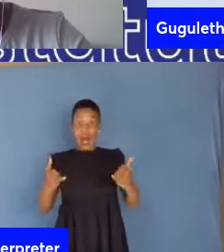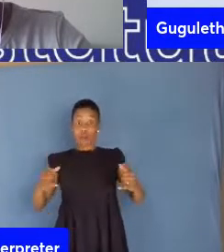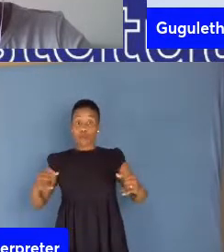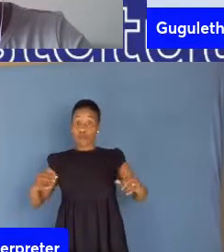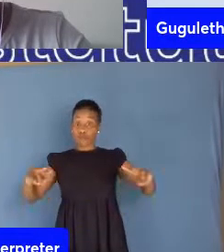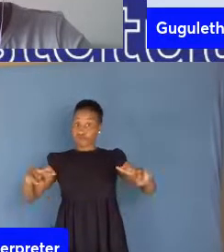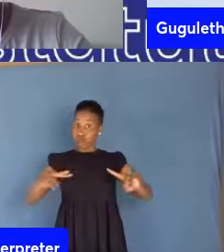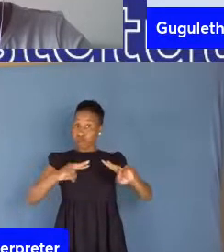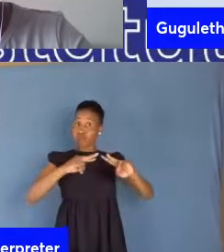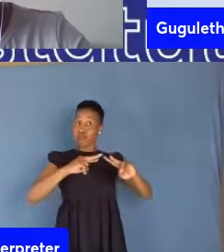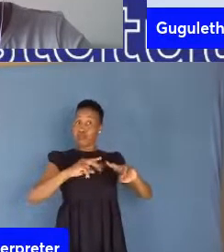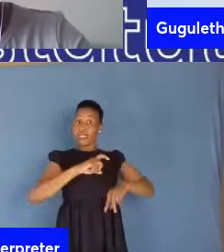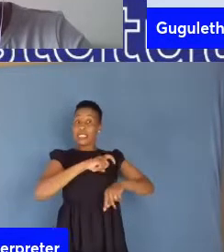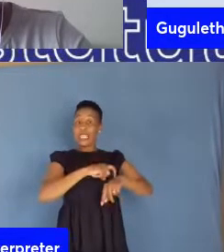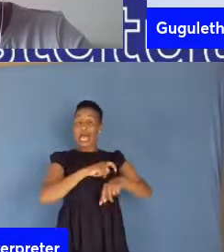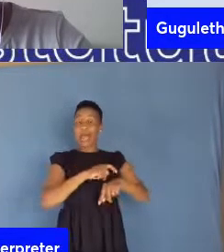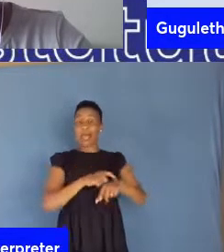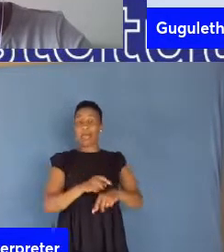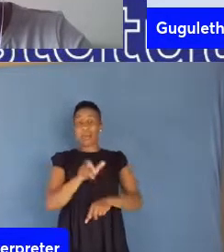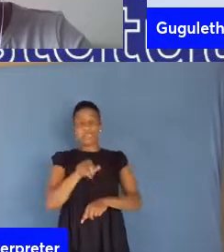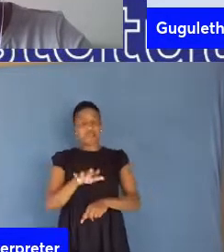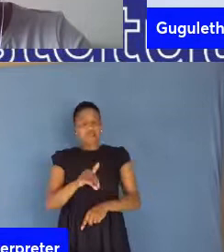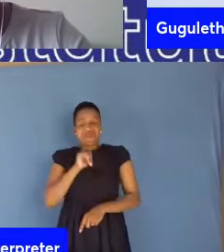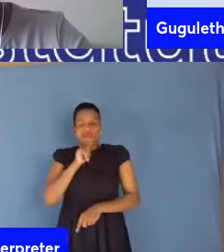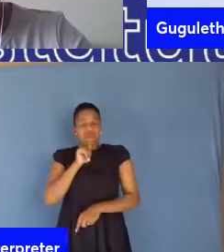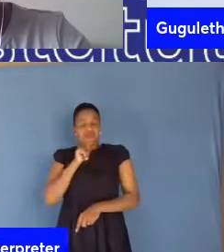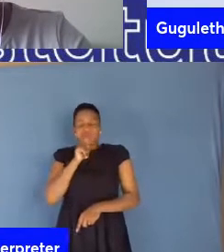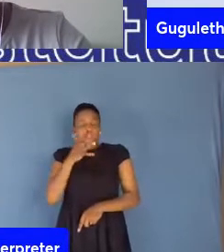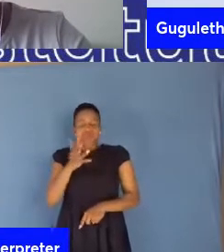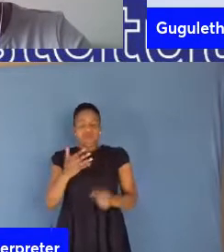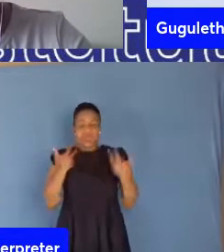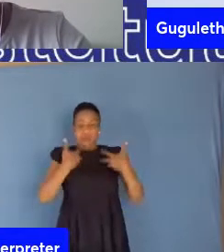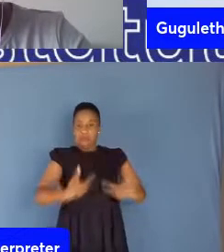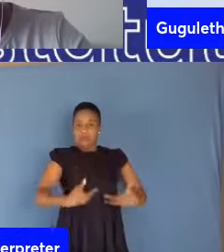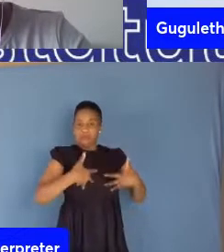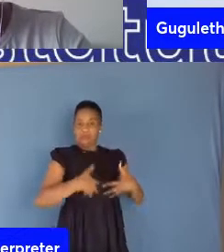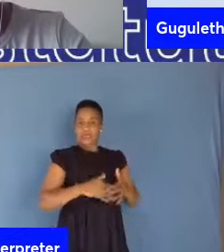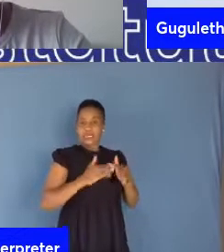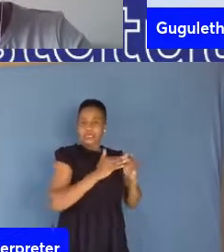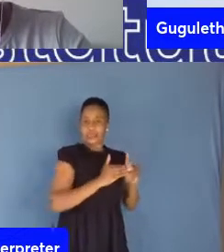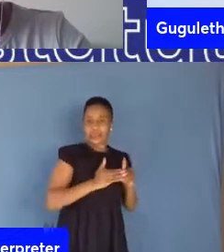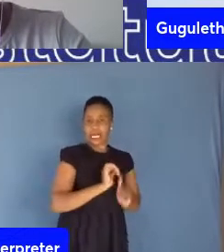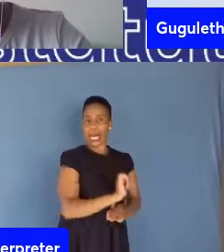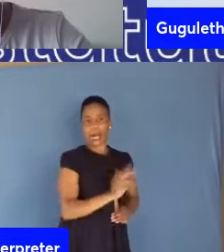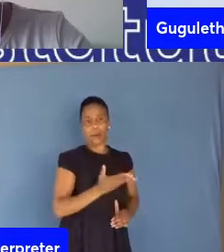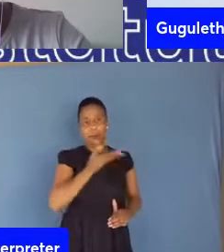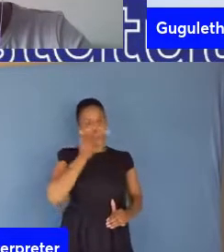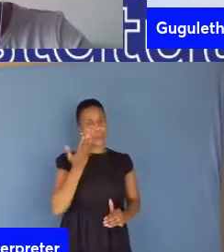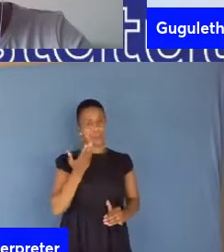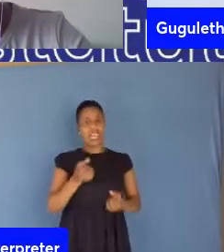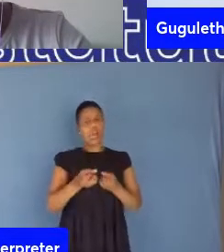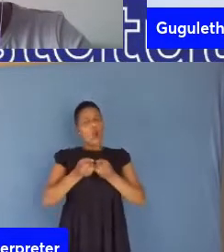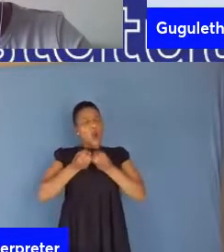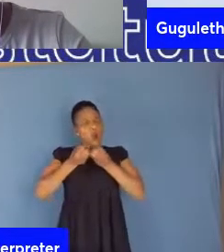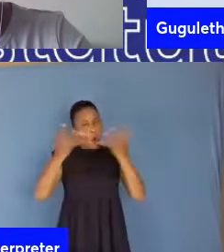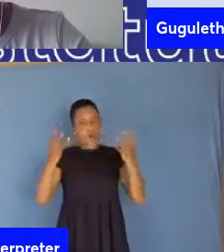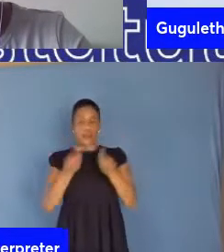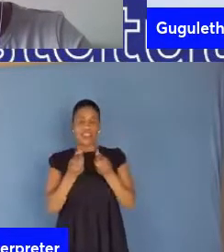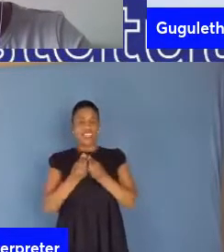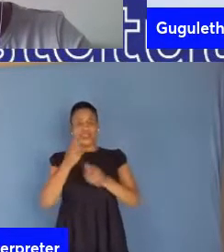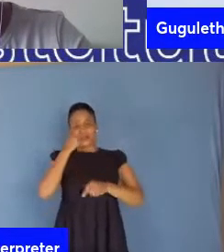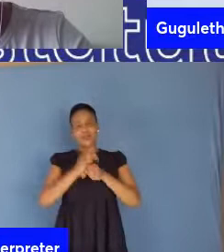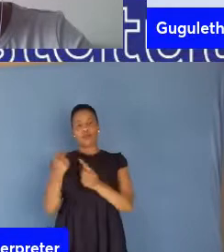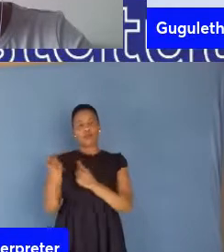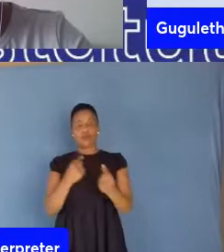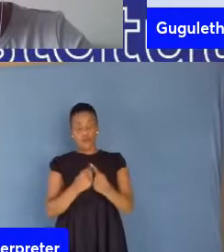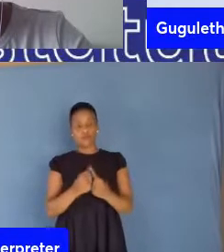a person doesn't care about your well-being. So there's a whole lot of stuff that we need to do in terms of how boys are raised,